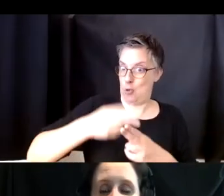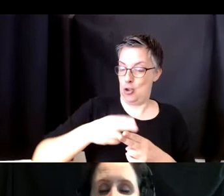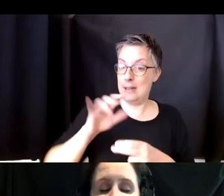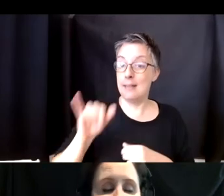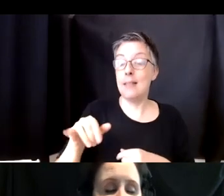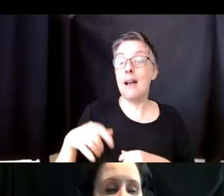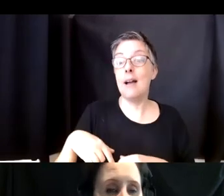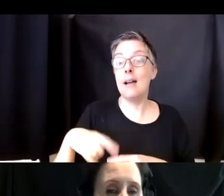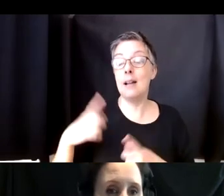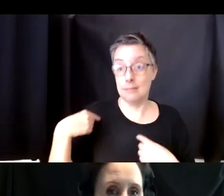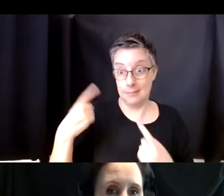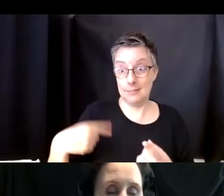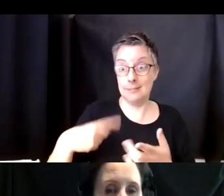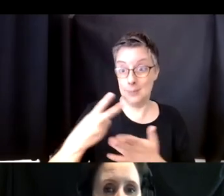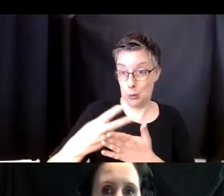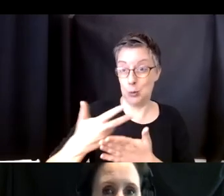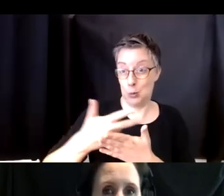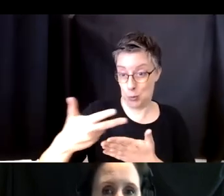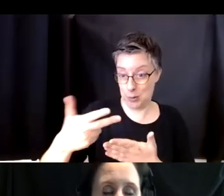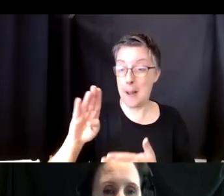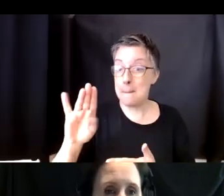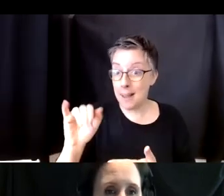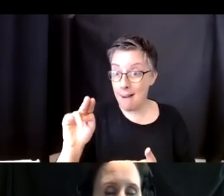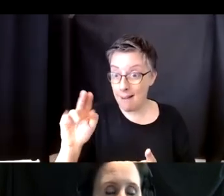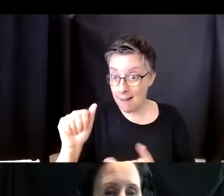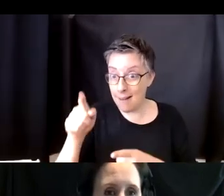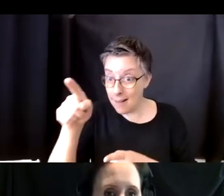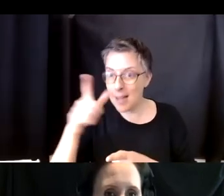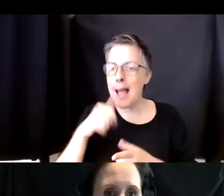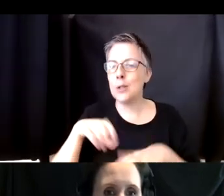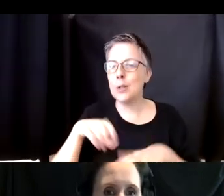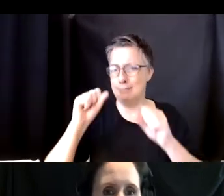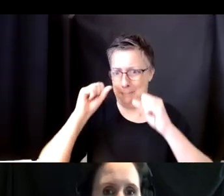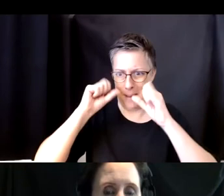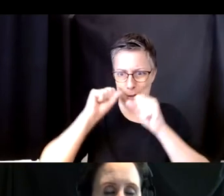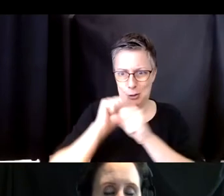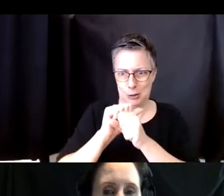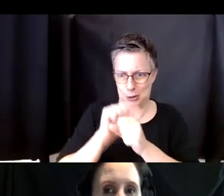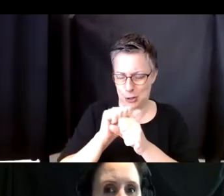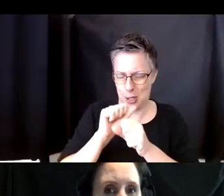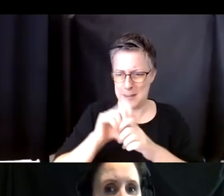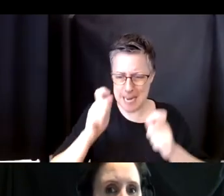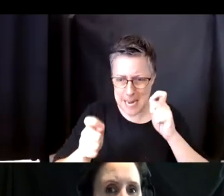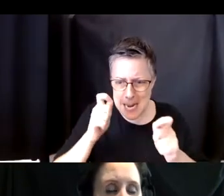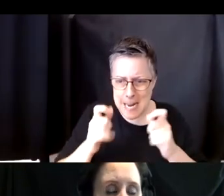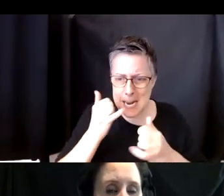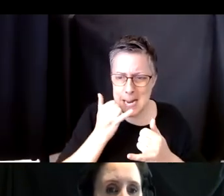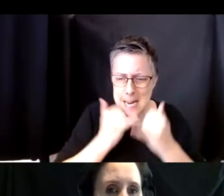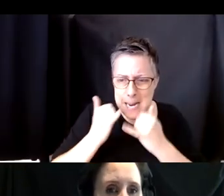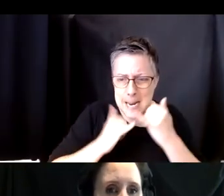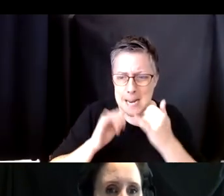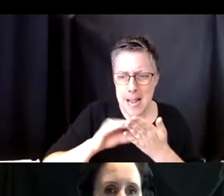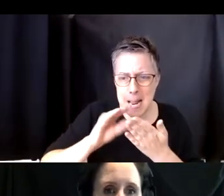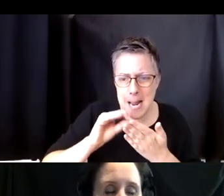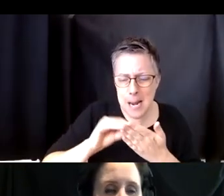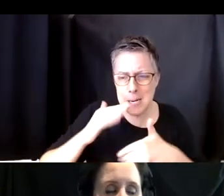that for the last couple of weeks, Bianca has been doing an amazing job. But she's also learned along the